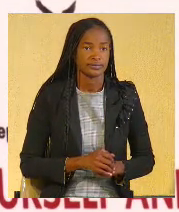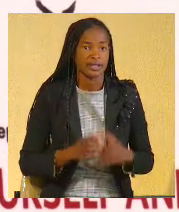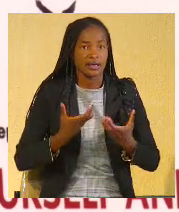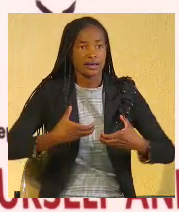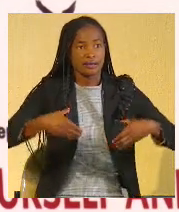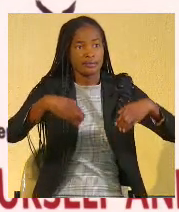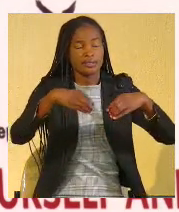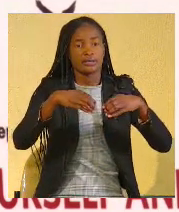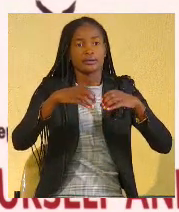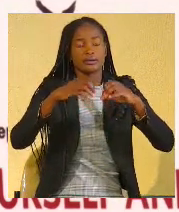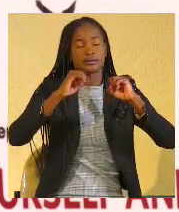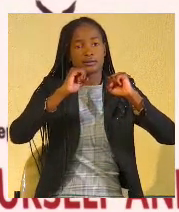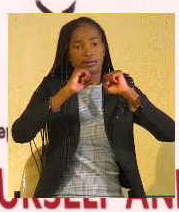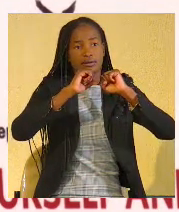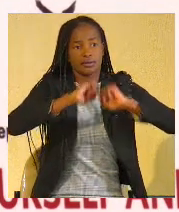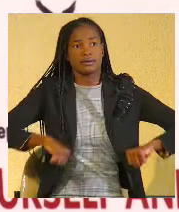Cabinet also endorsed